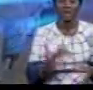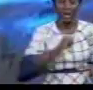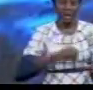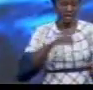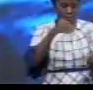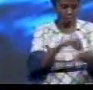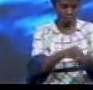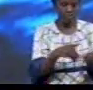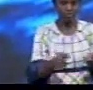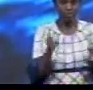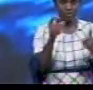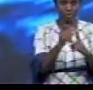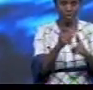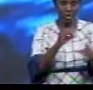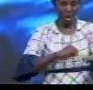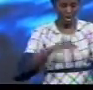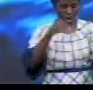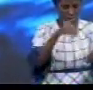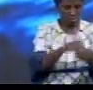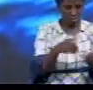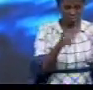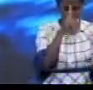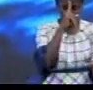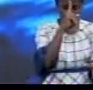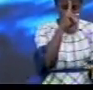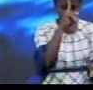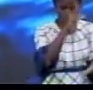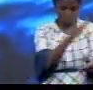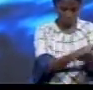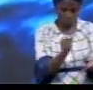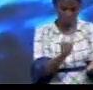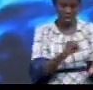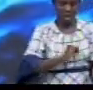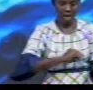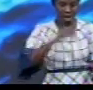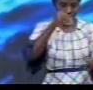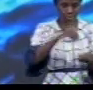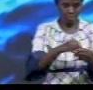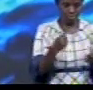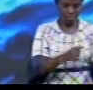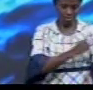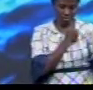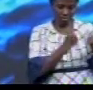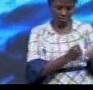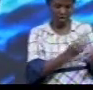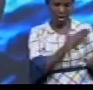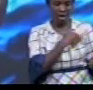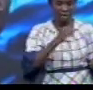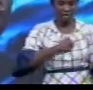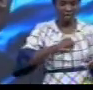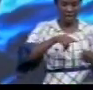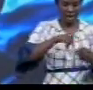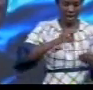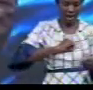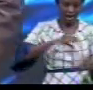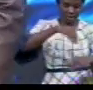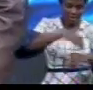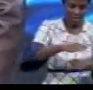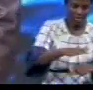put in the trust, I put in the confidence, and then I send an SOS to